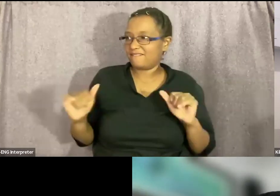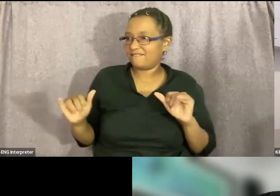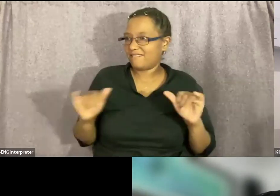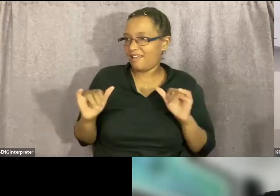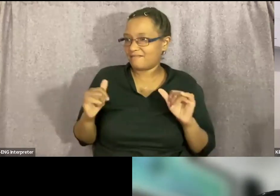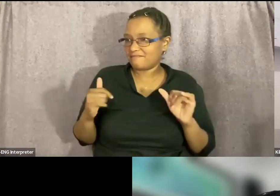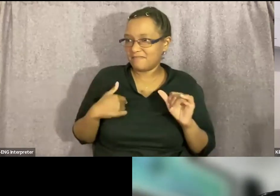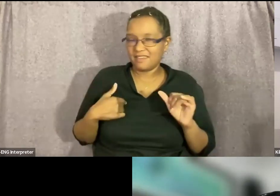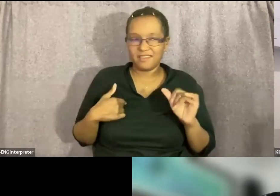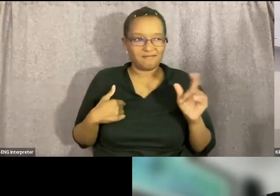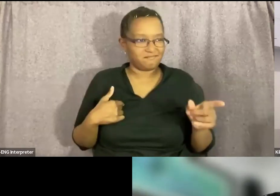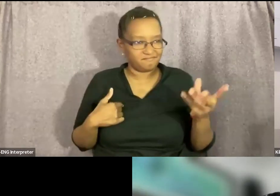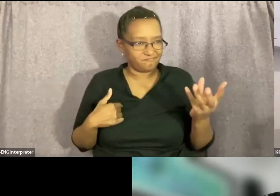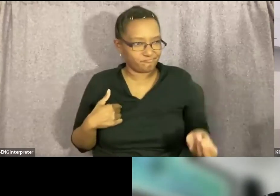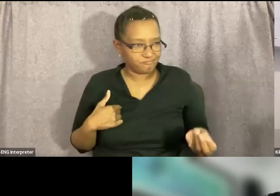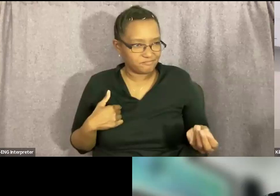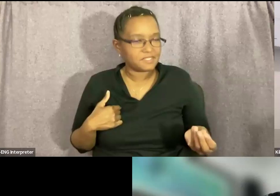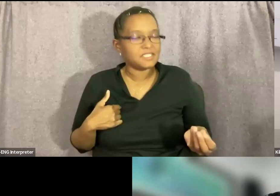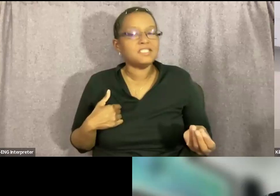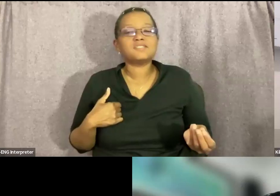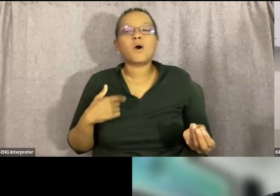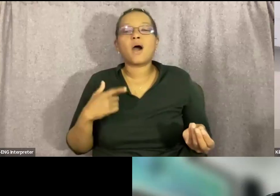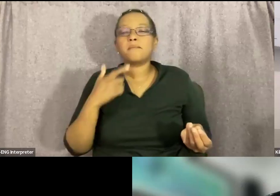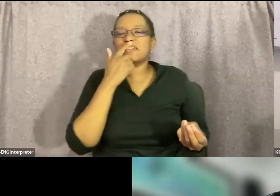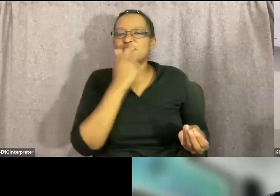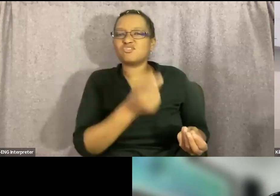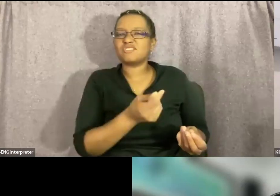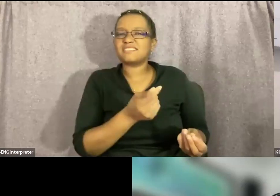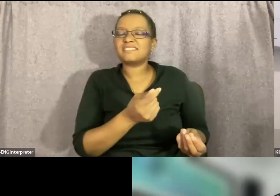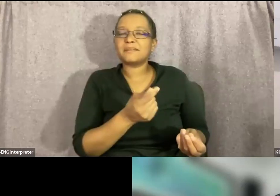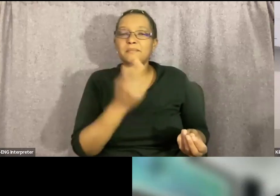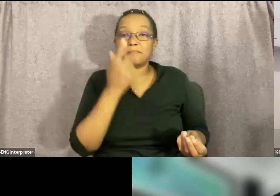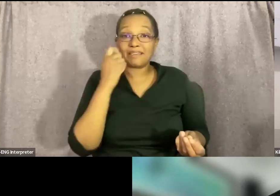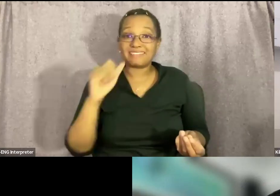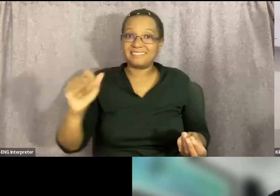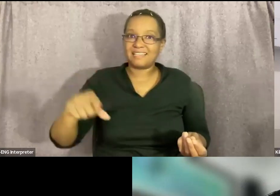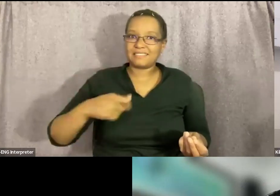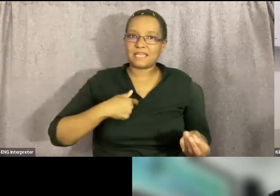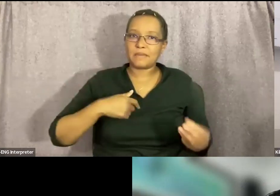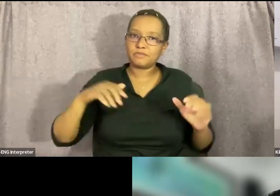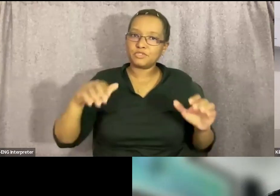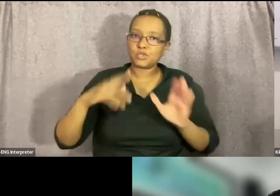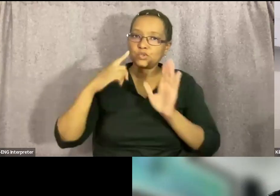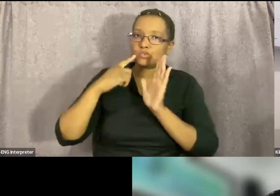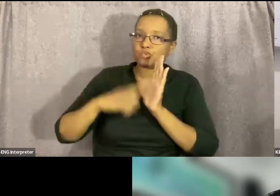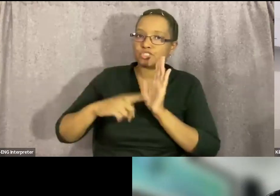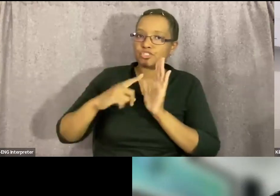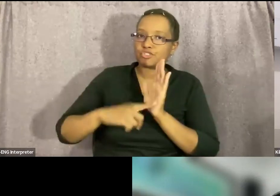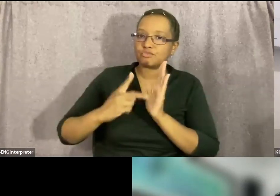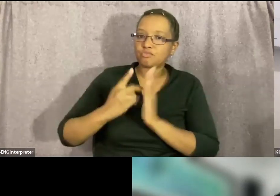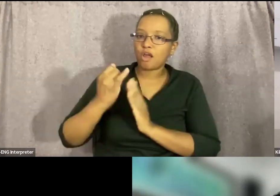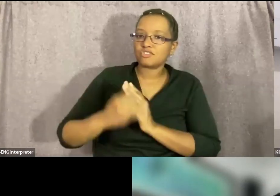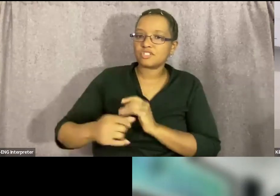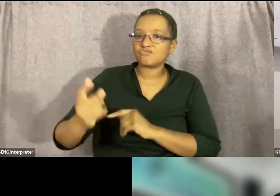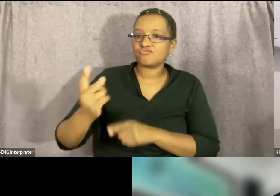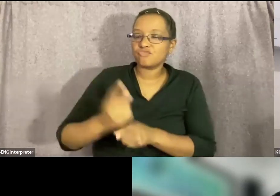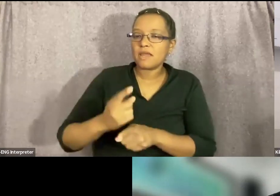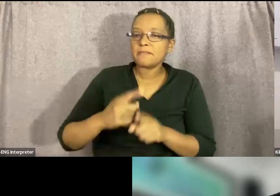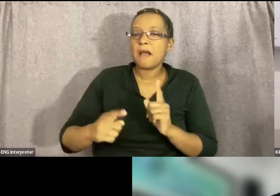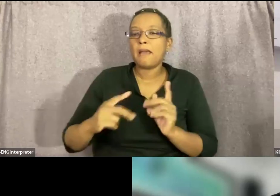project. And what I plan to be doing in this archive is collecting content from Black